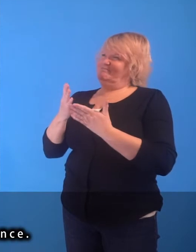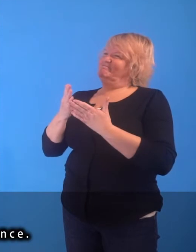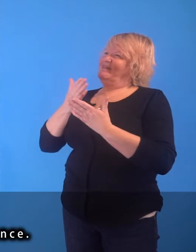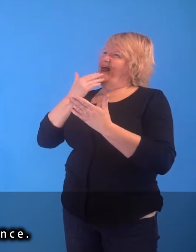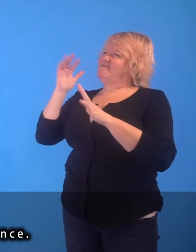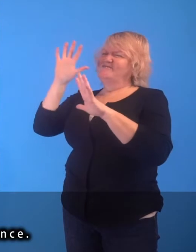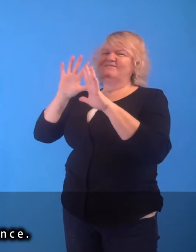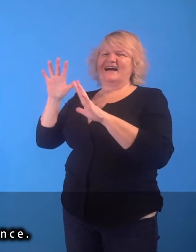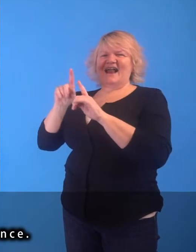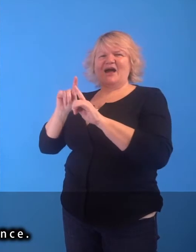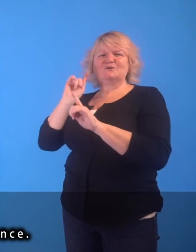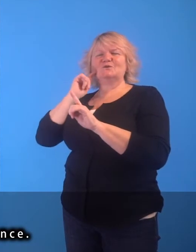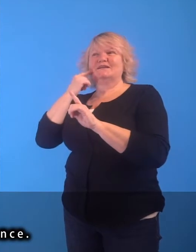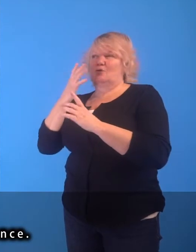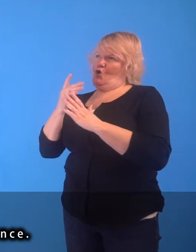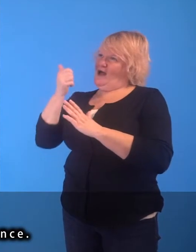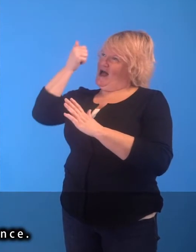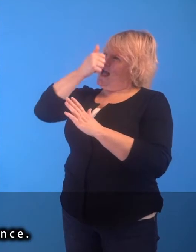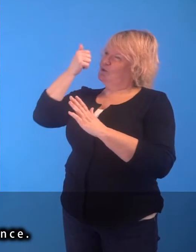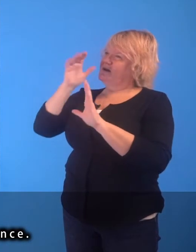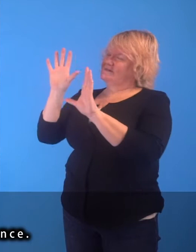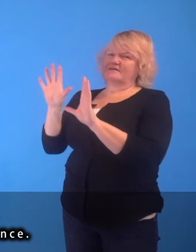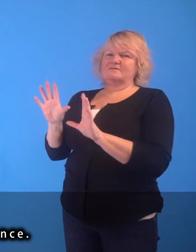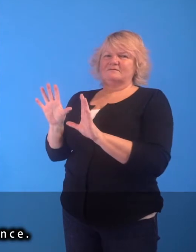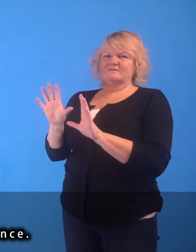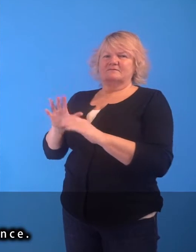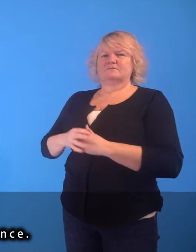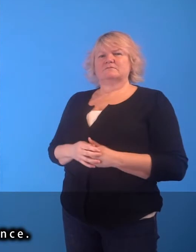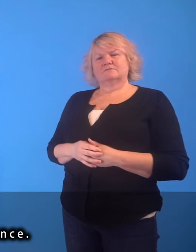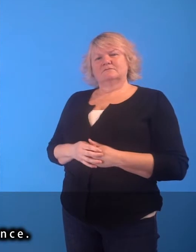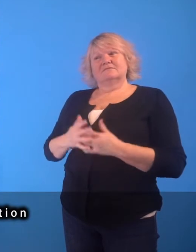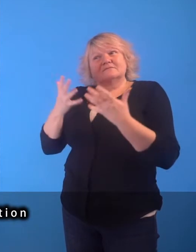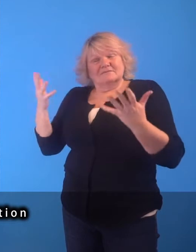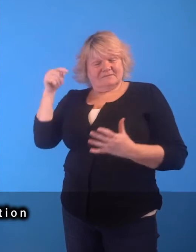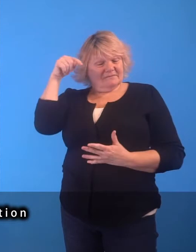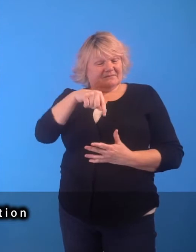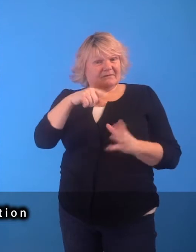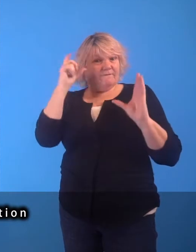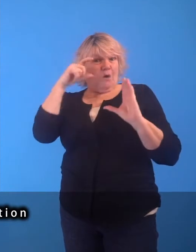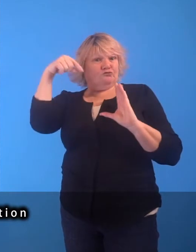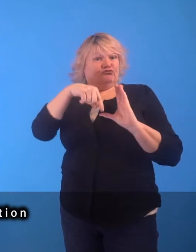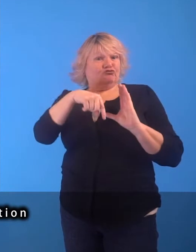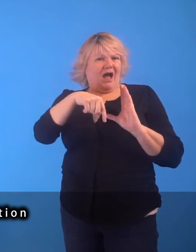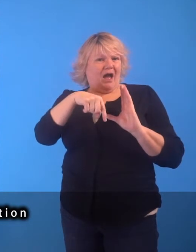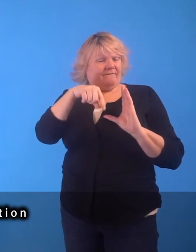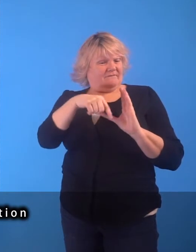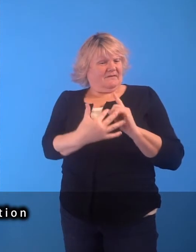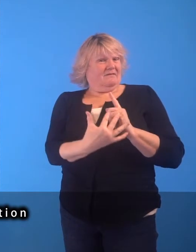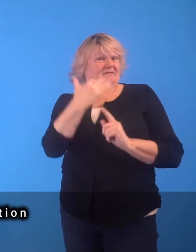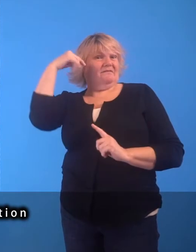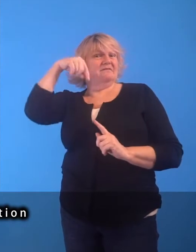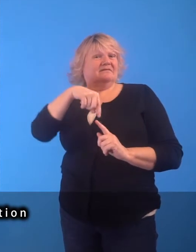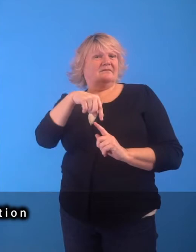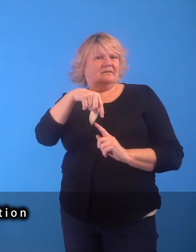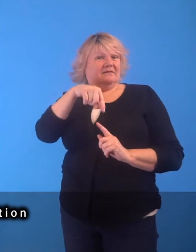Paintings like this have an air of sweetness and innocence. However, the